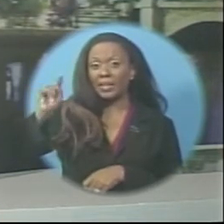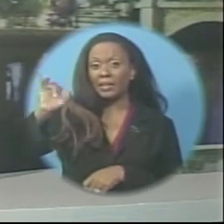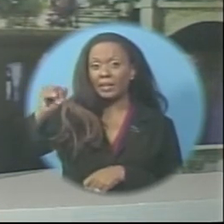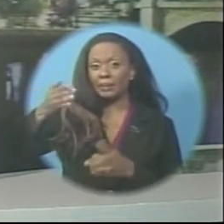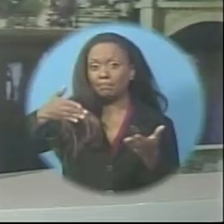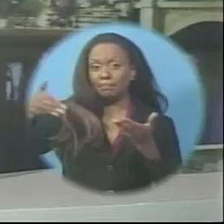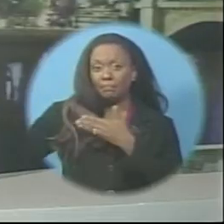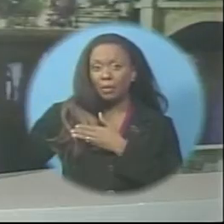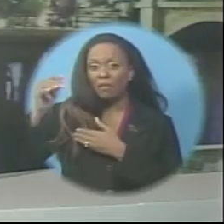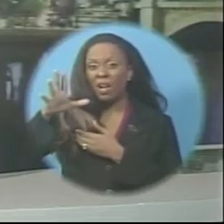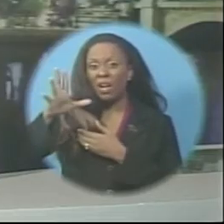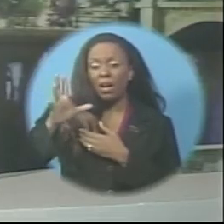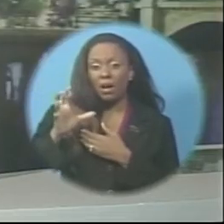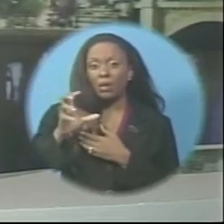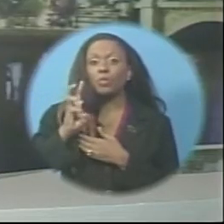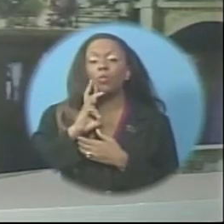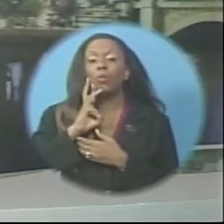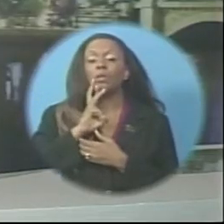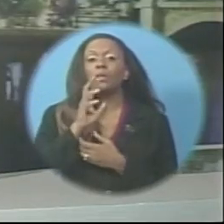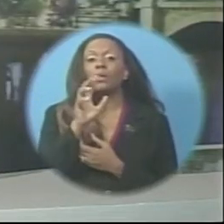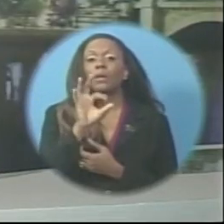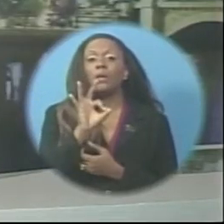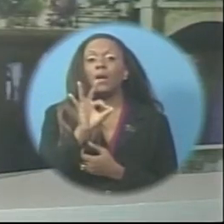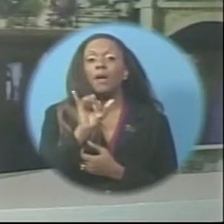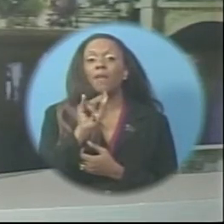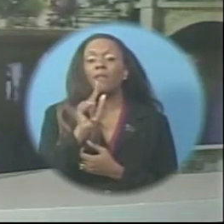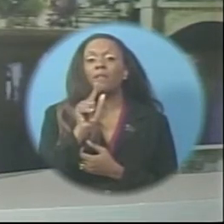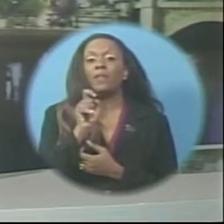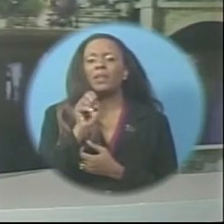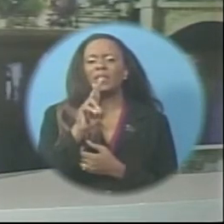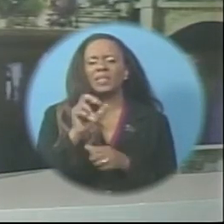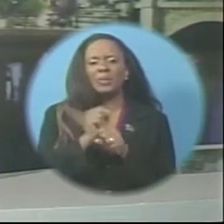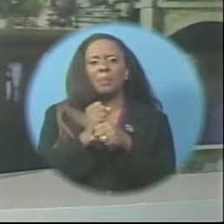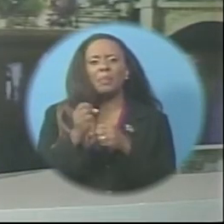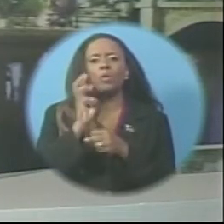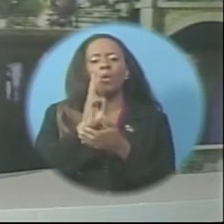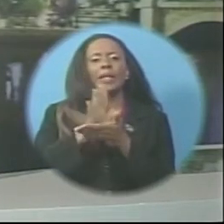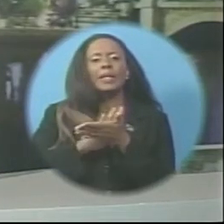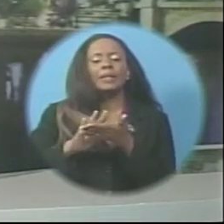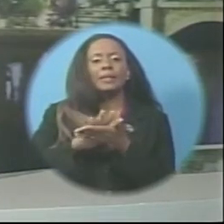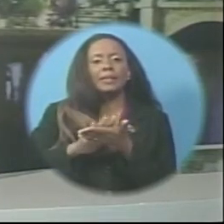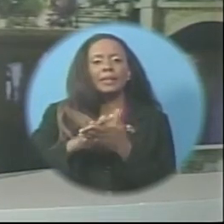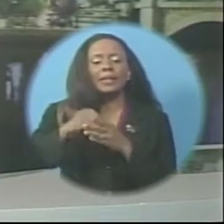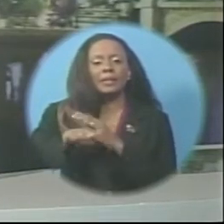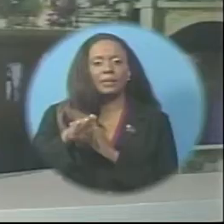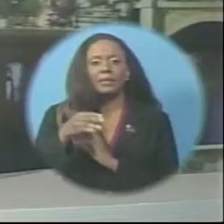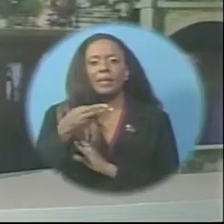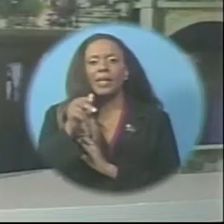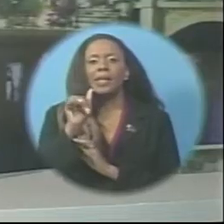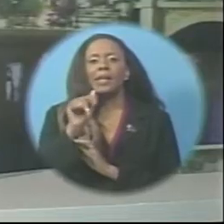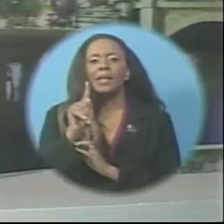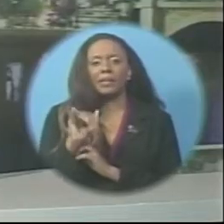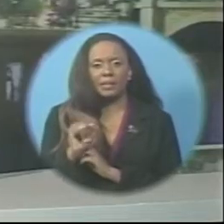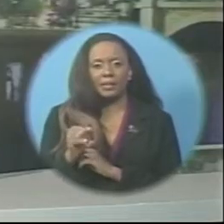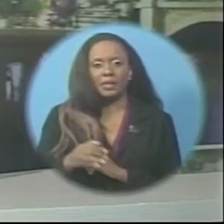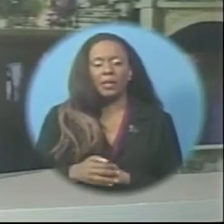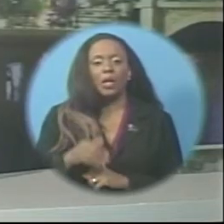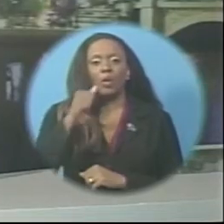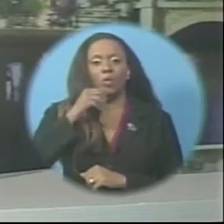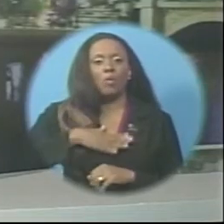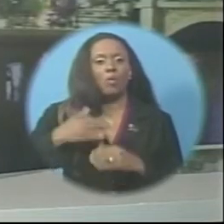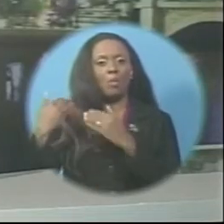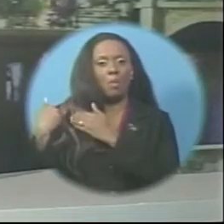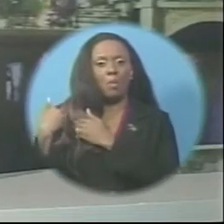the hurricane-ravaged nation. Jenny Trehane, founder of the United Caribbean Trust, says they started to help Haiti in the wake